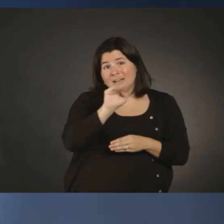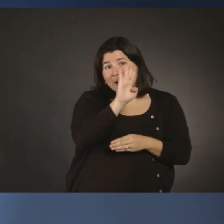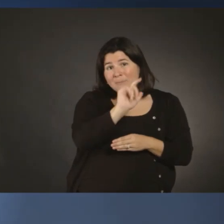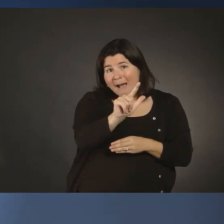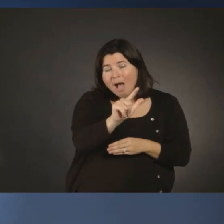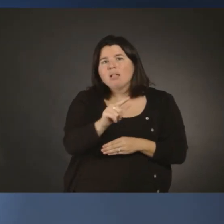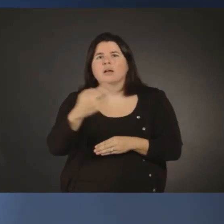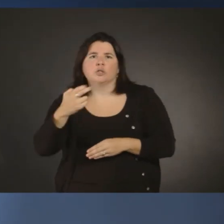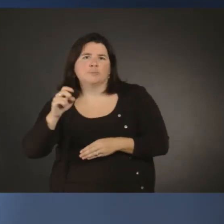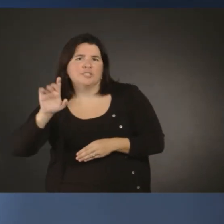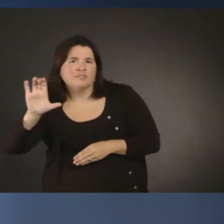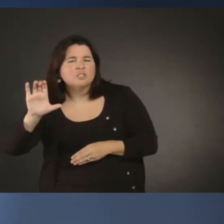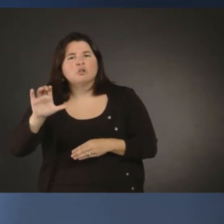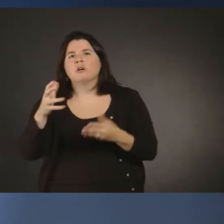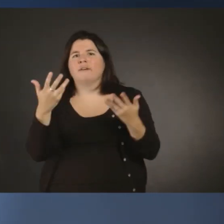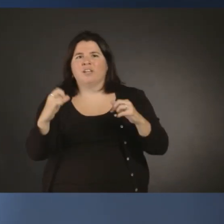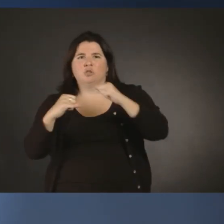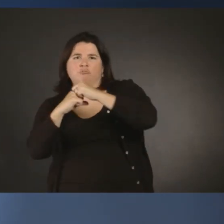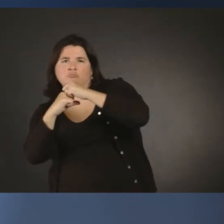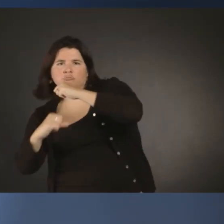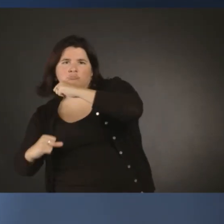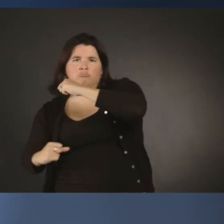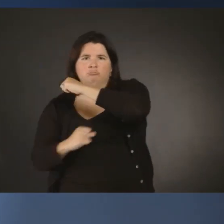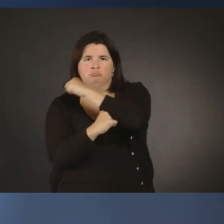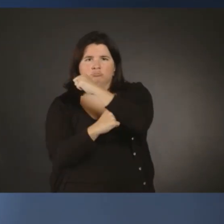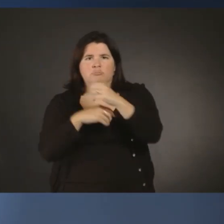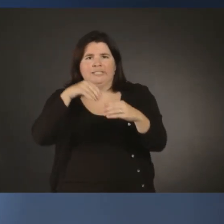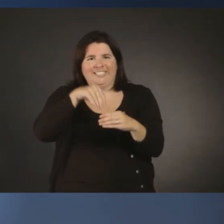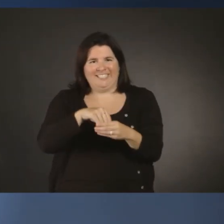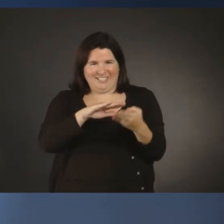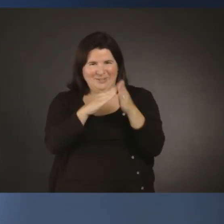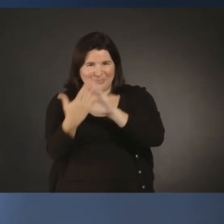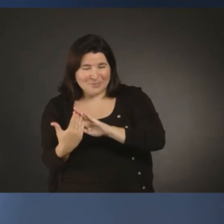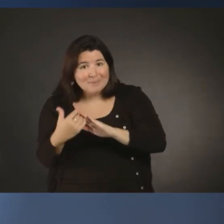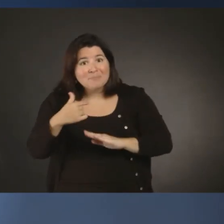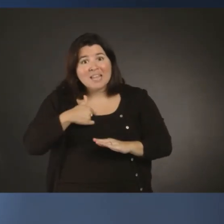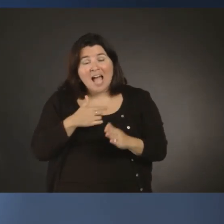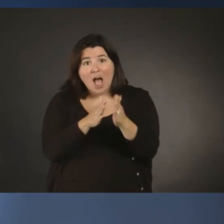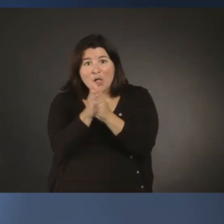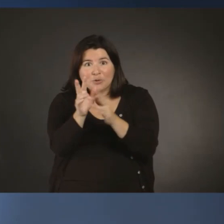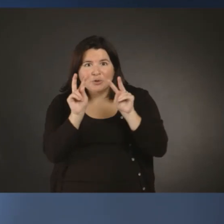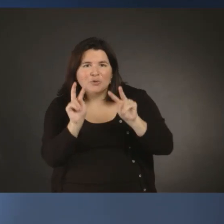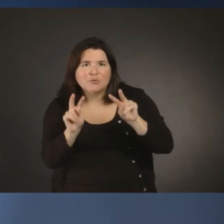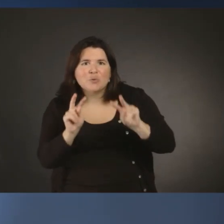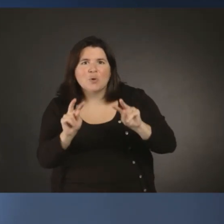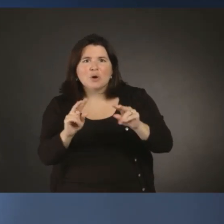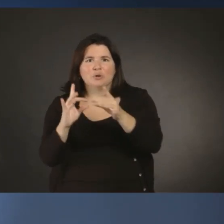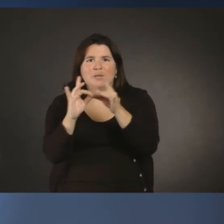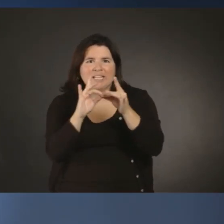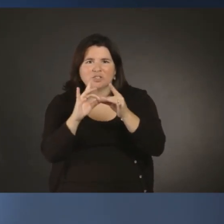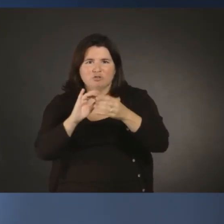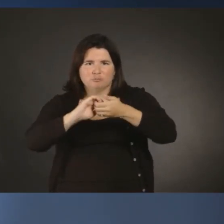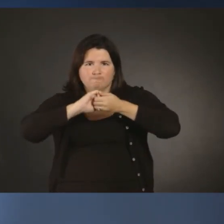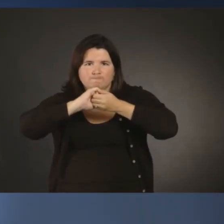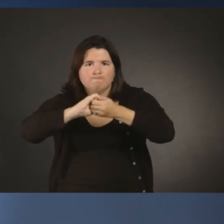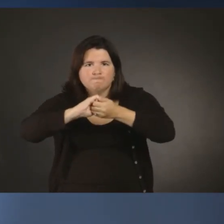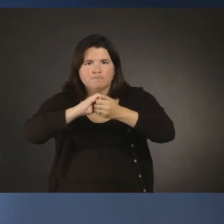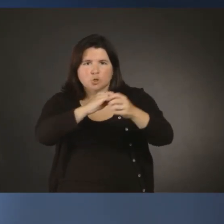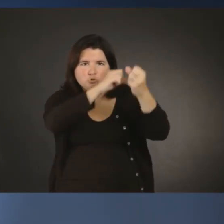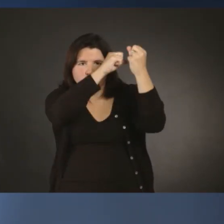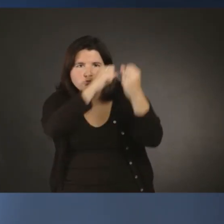Center are two established pillars in our community. I look forward to keeping the relationship between us going